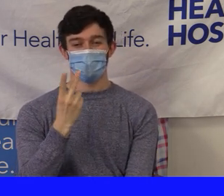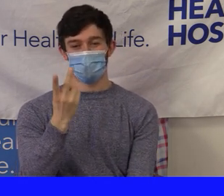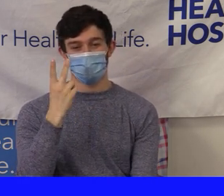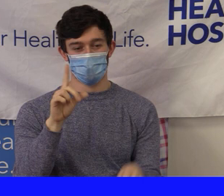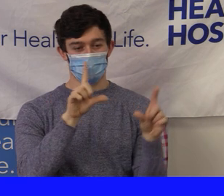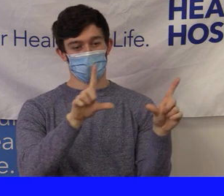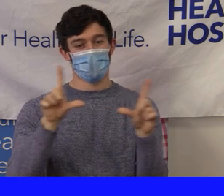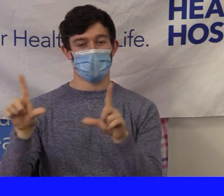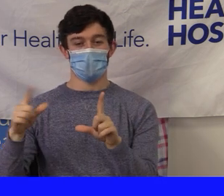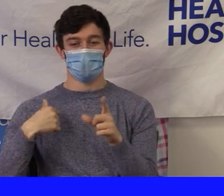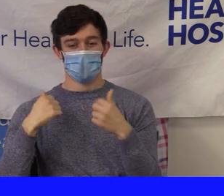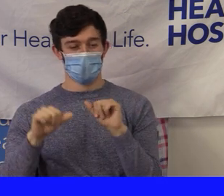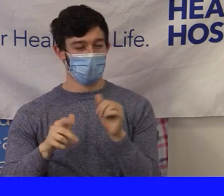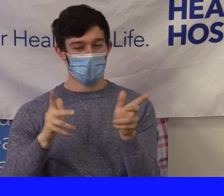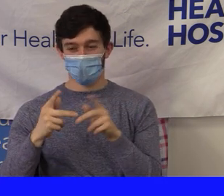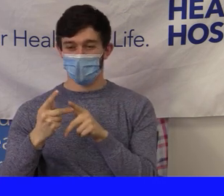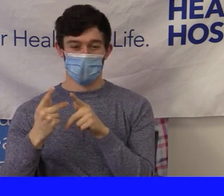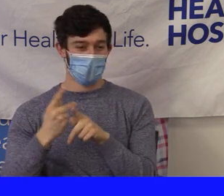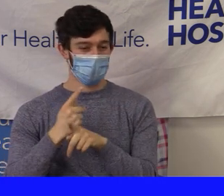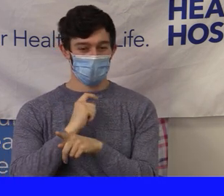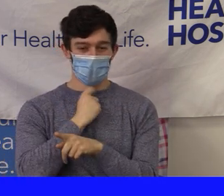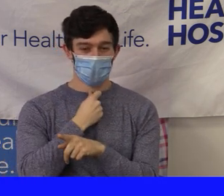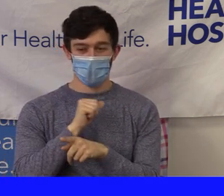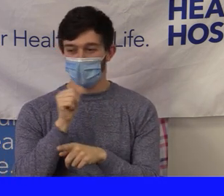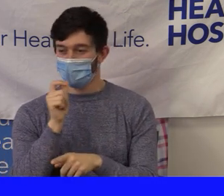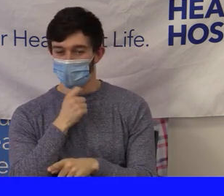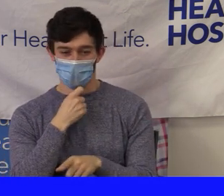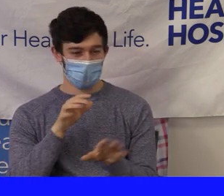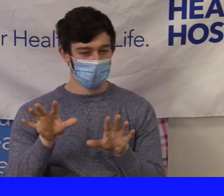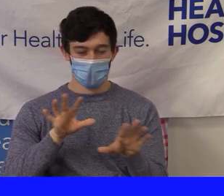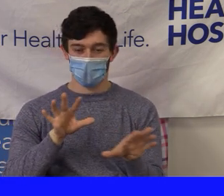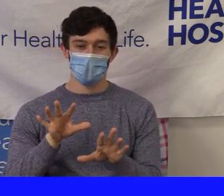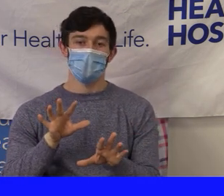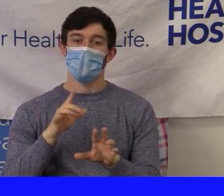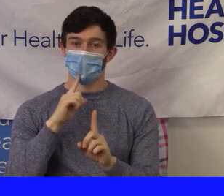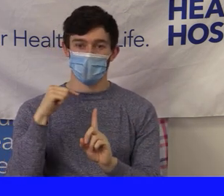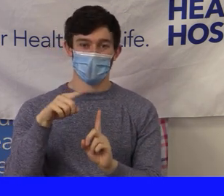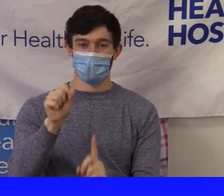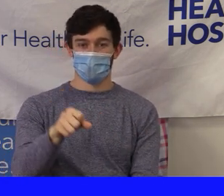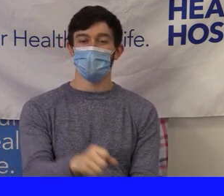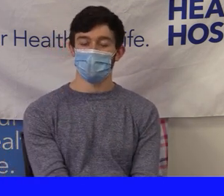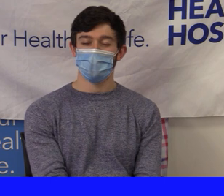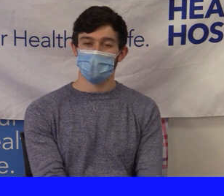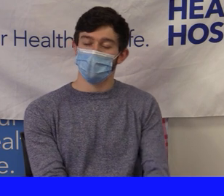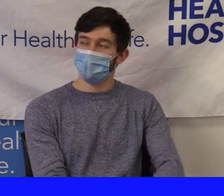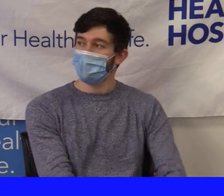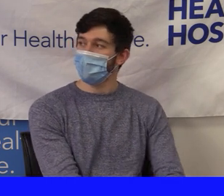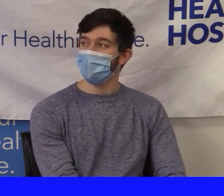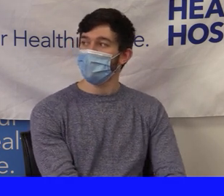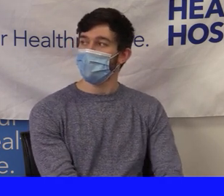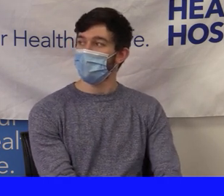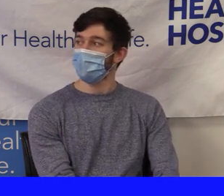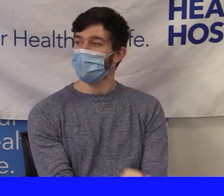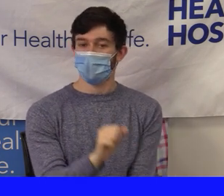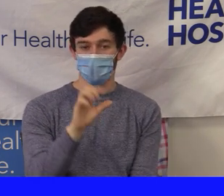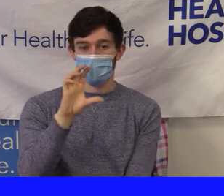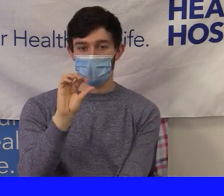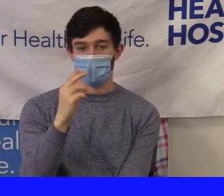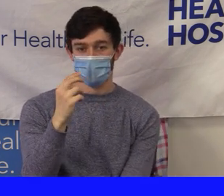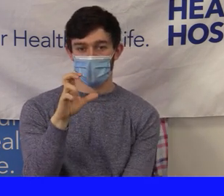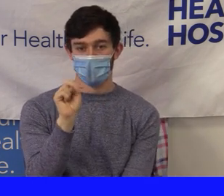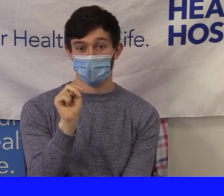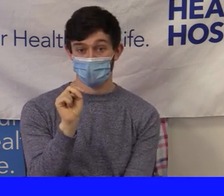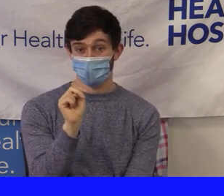trouble. Anyway, on this one, yes. Thank you, Dr. Katz. Dr. Cohen, representing Dr. Koenigs.